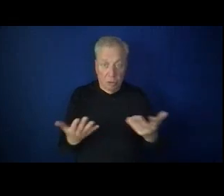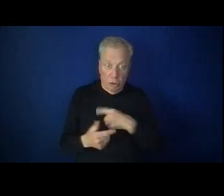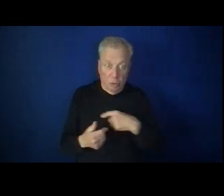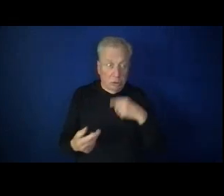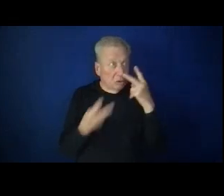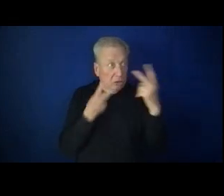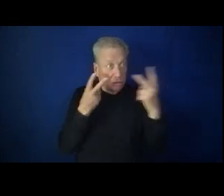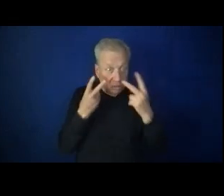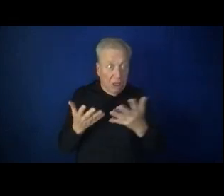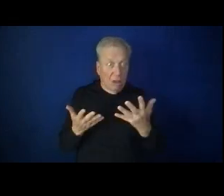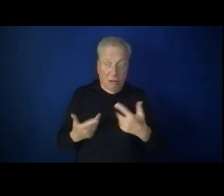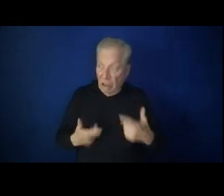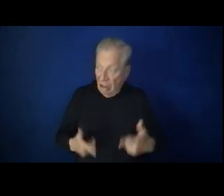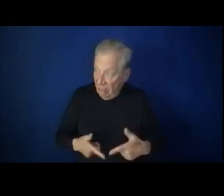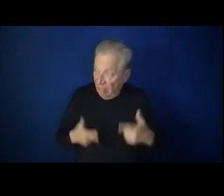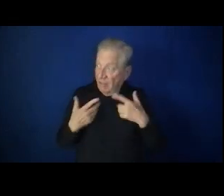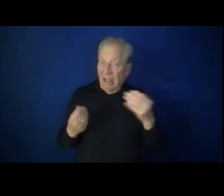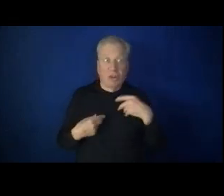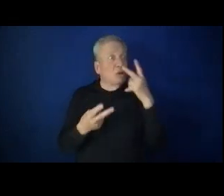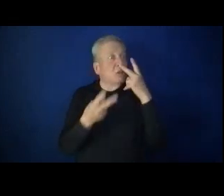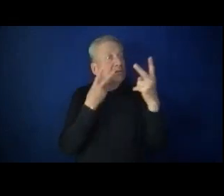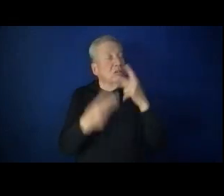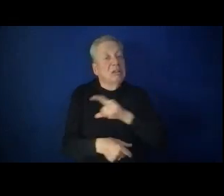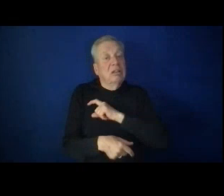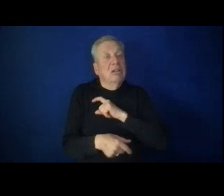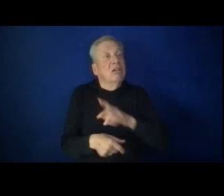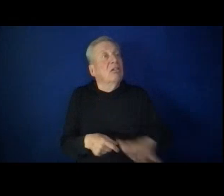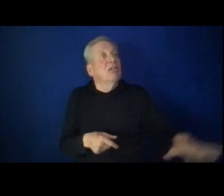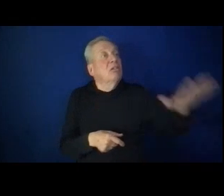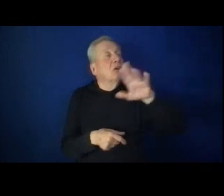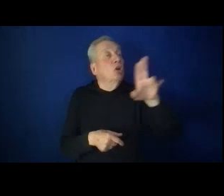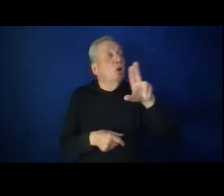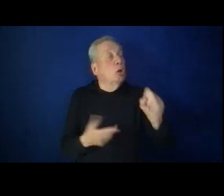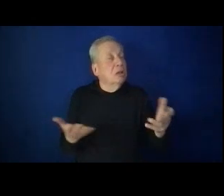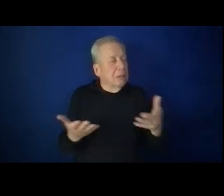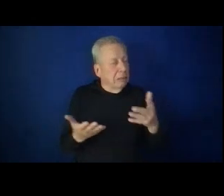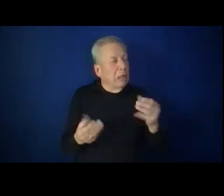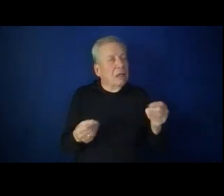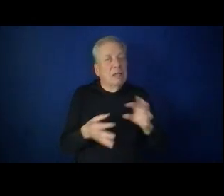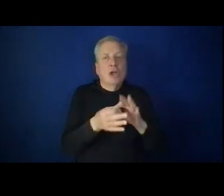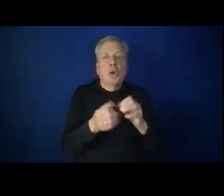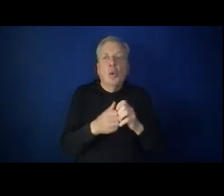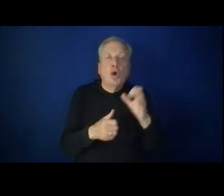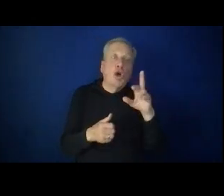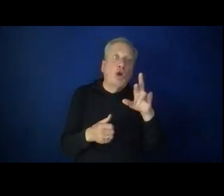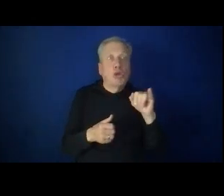well, when you look at law enforcement across the country. But what types of crimes do we